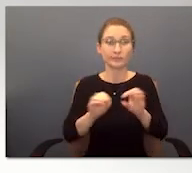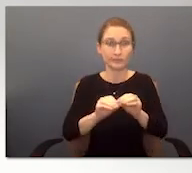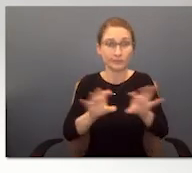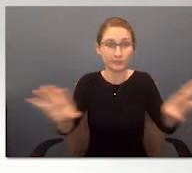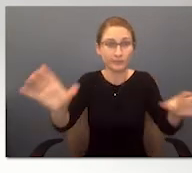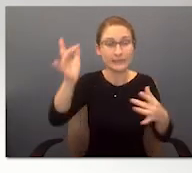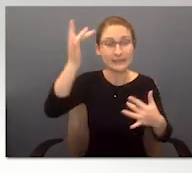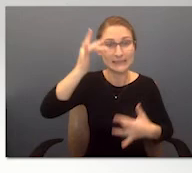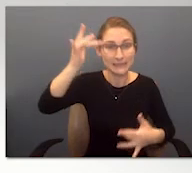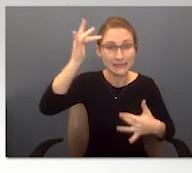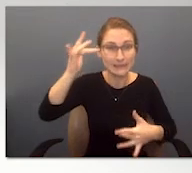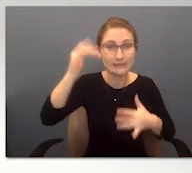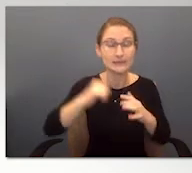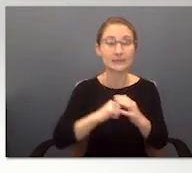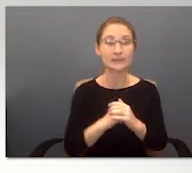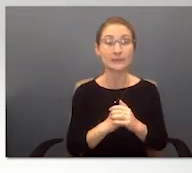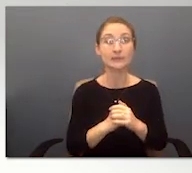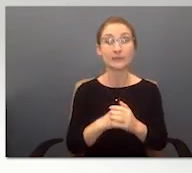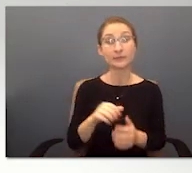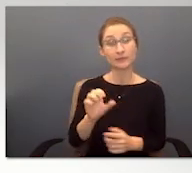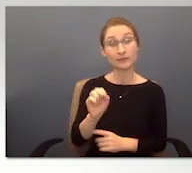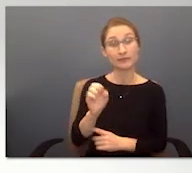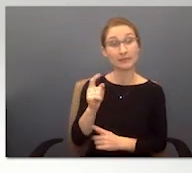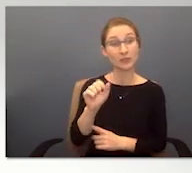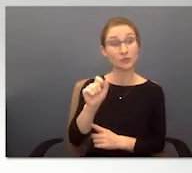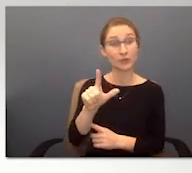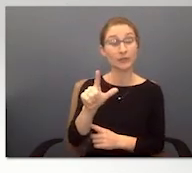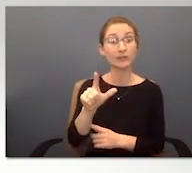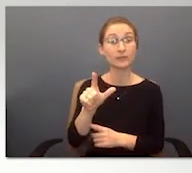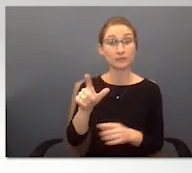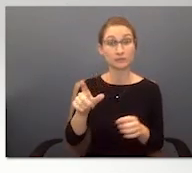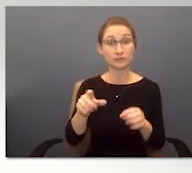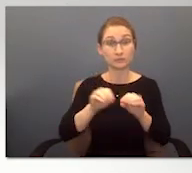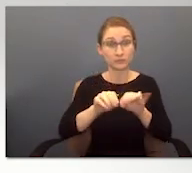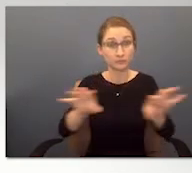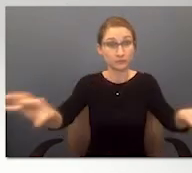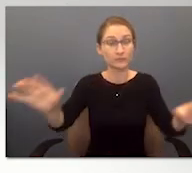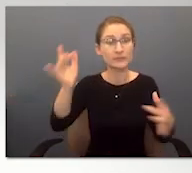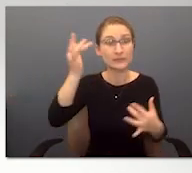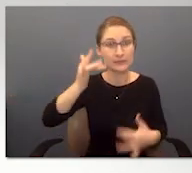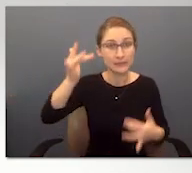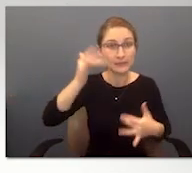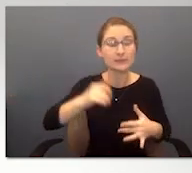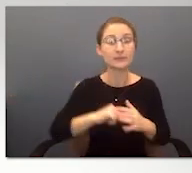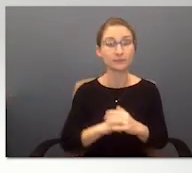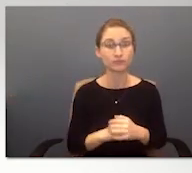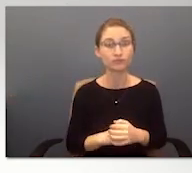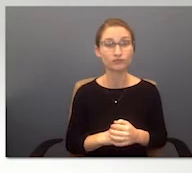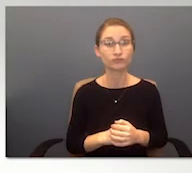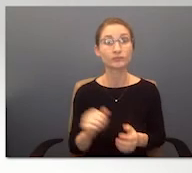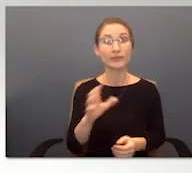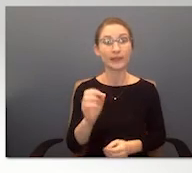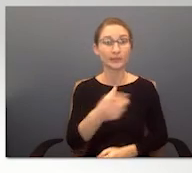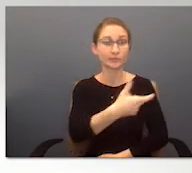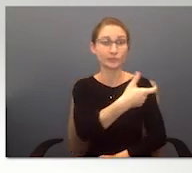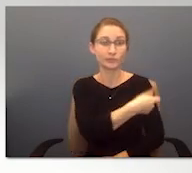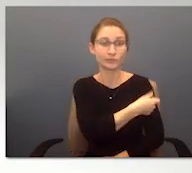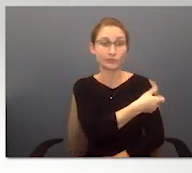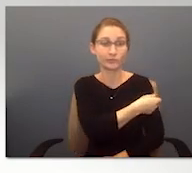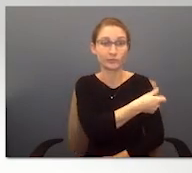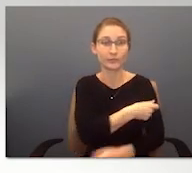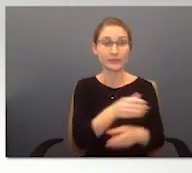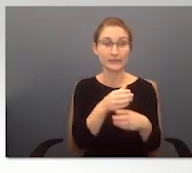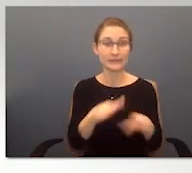Communicable disease, so sexually transmitted diseases fall here. And then our immunization